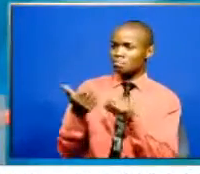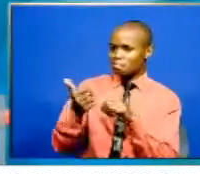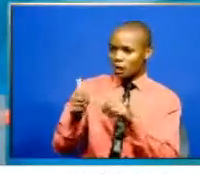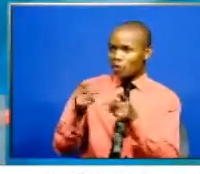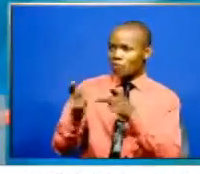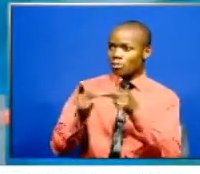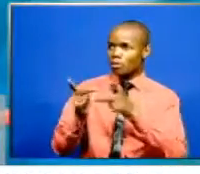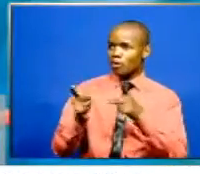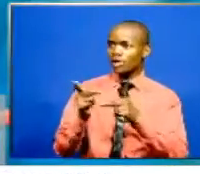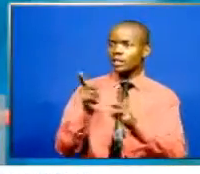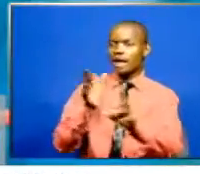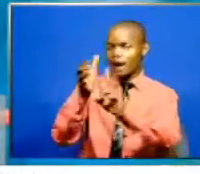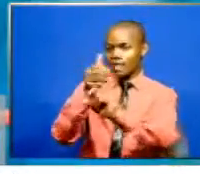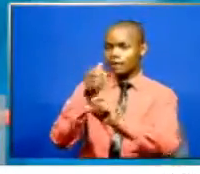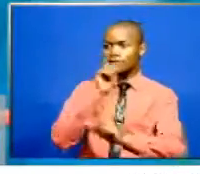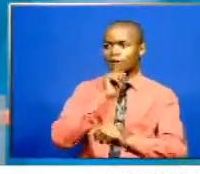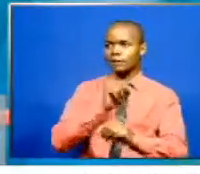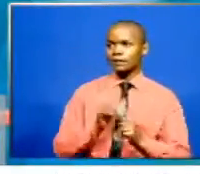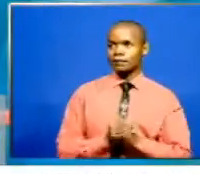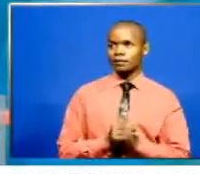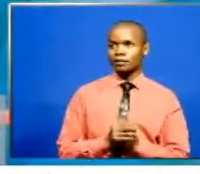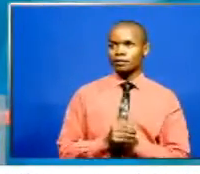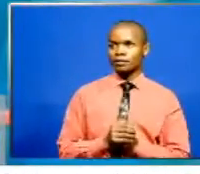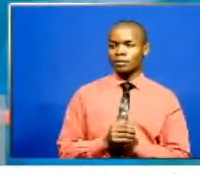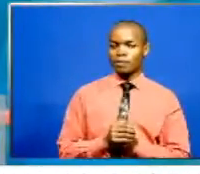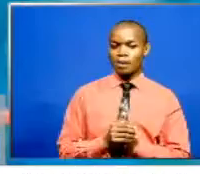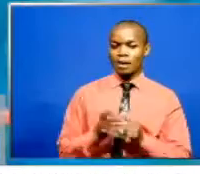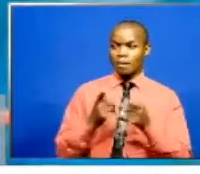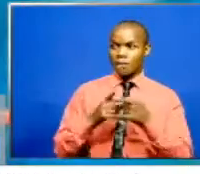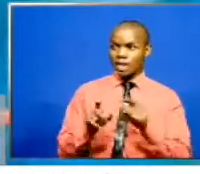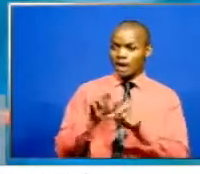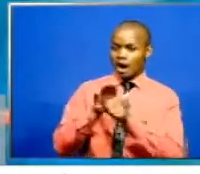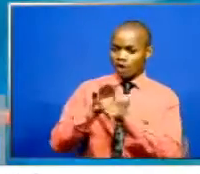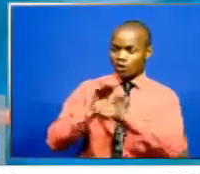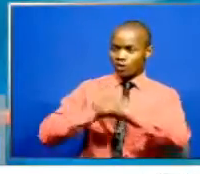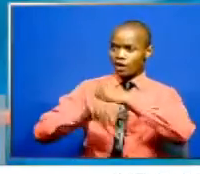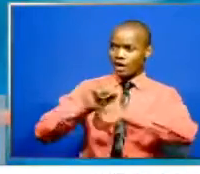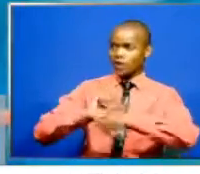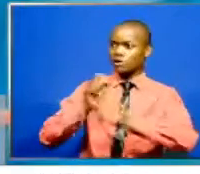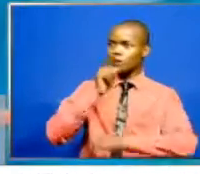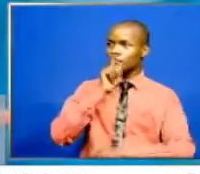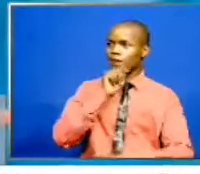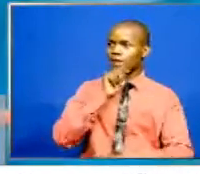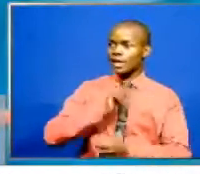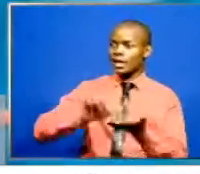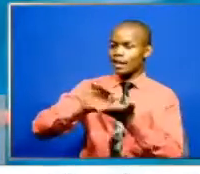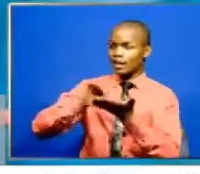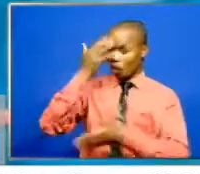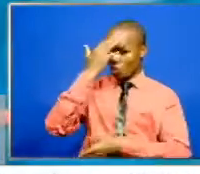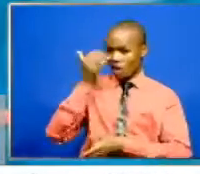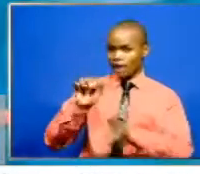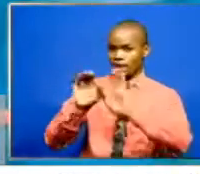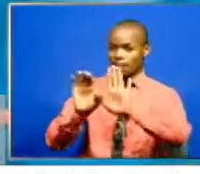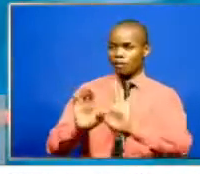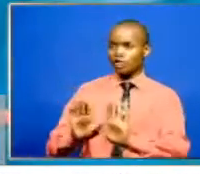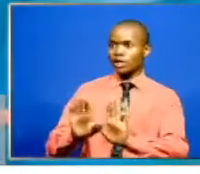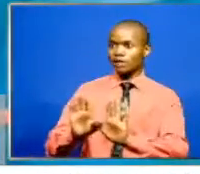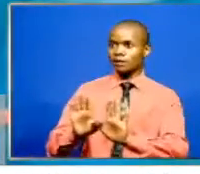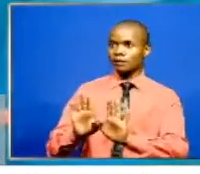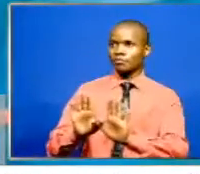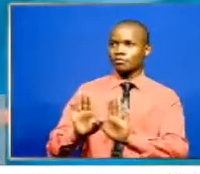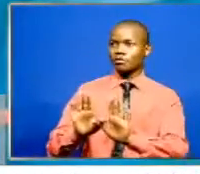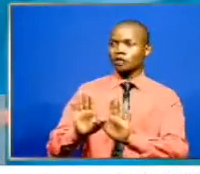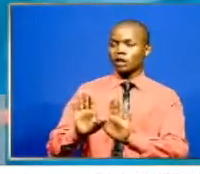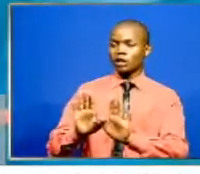that we are expecting, mm-hmm. a lot is being done. And this is why it is important to really take